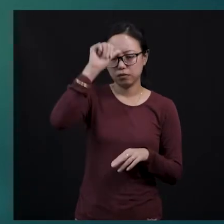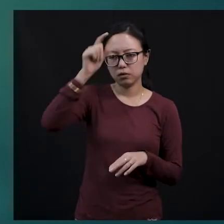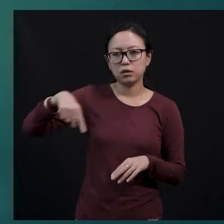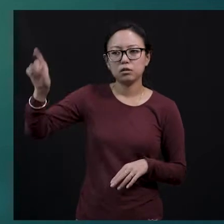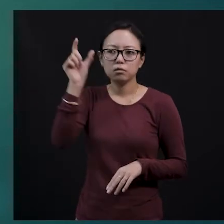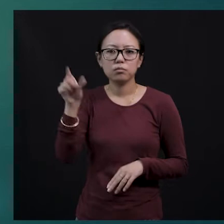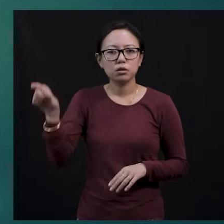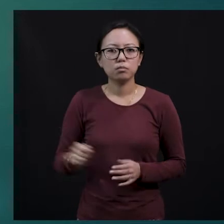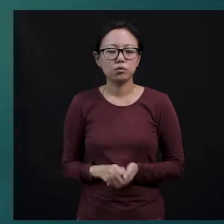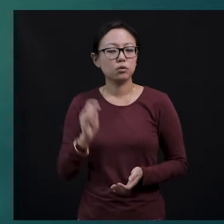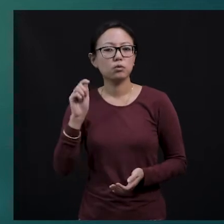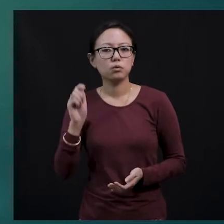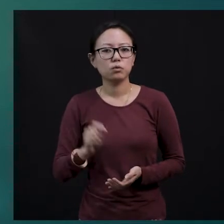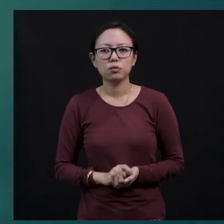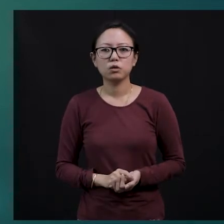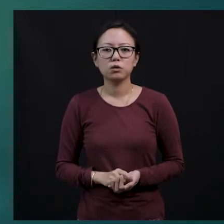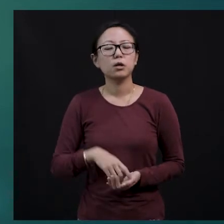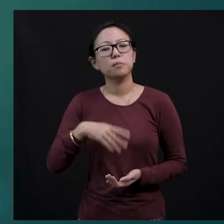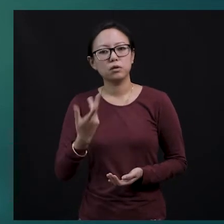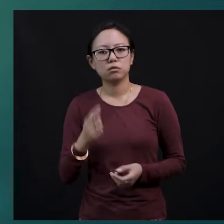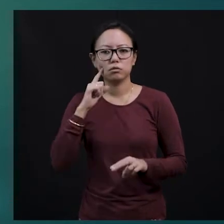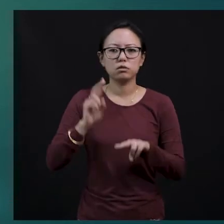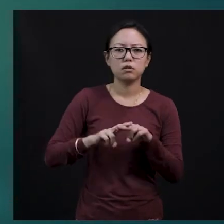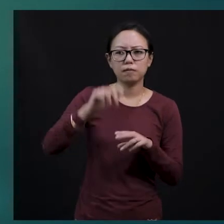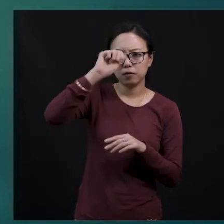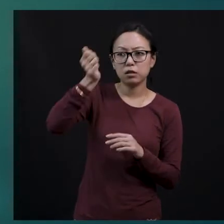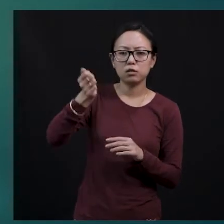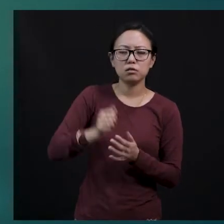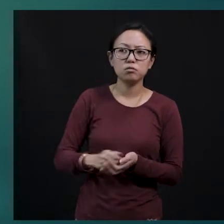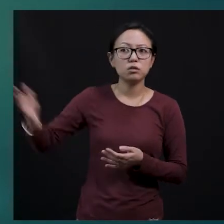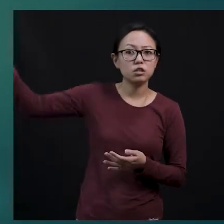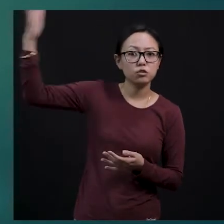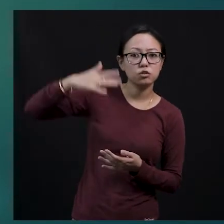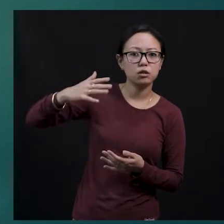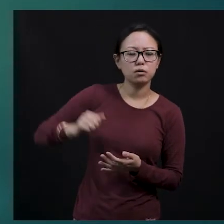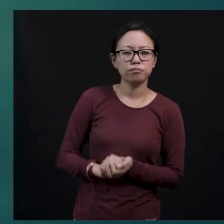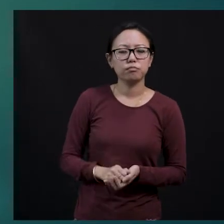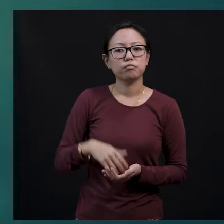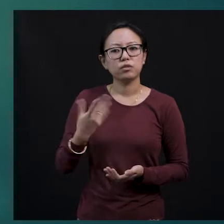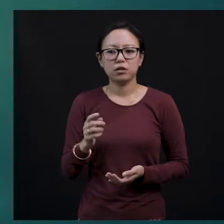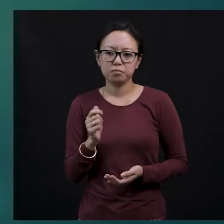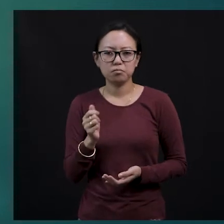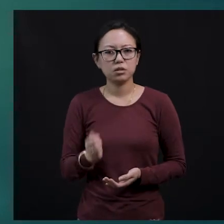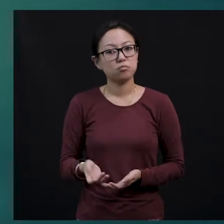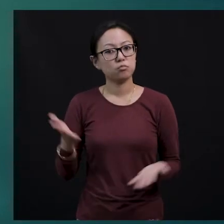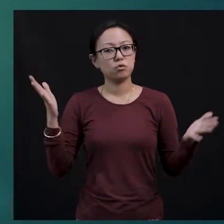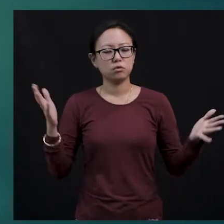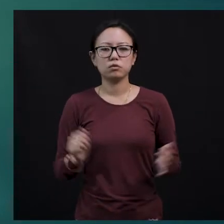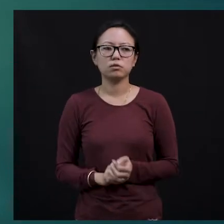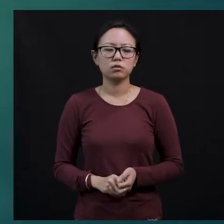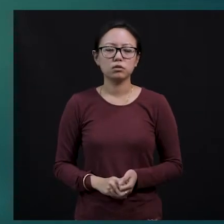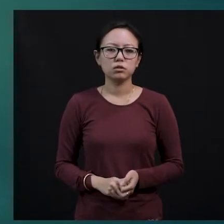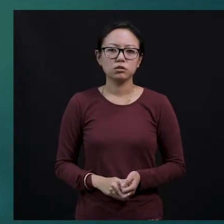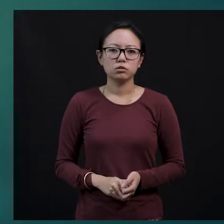the country. That would have been very, very expensive for them. But did this English education really help the cause of